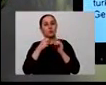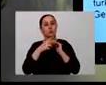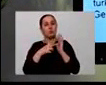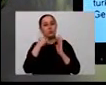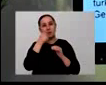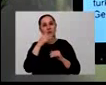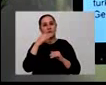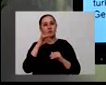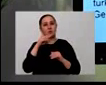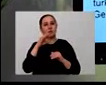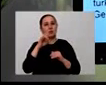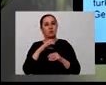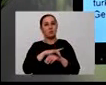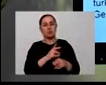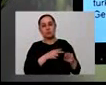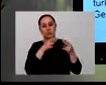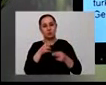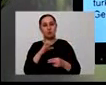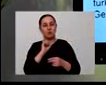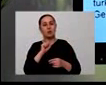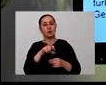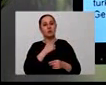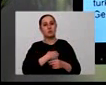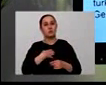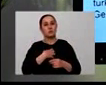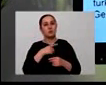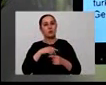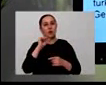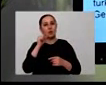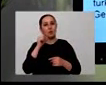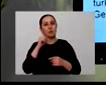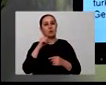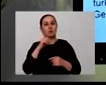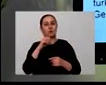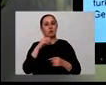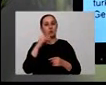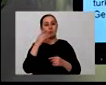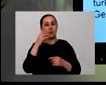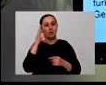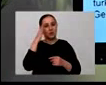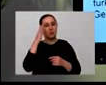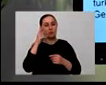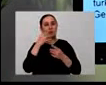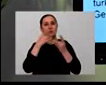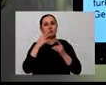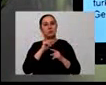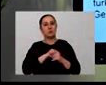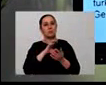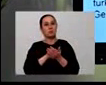1918-yil Fitrat Toshkentga keladi va asosan adabiy, ilmiy-ma'rifiy ishlar bilan mashg'ul bo'ladi.